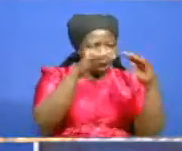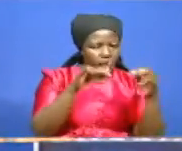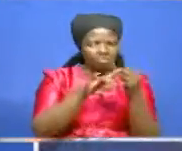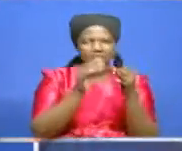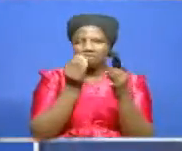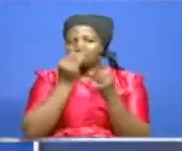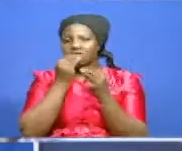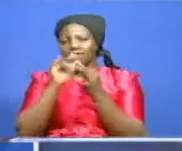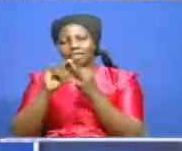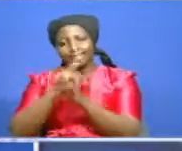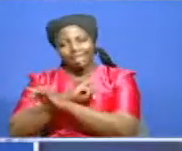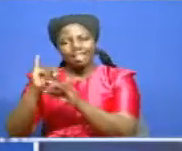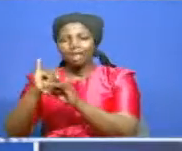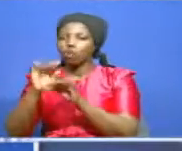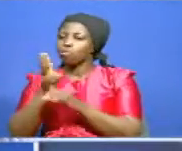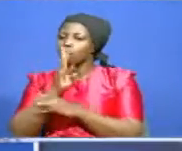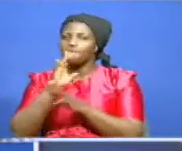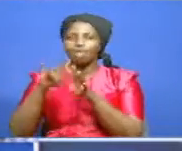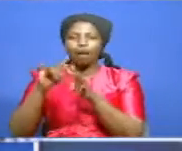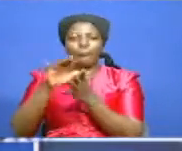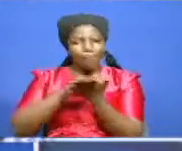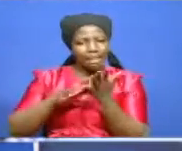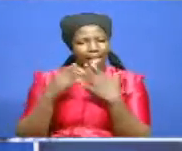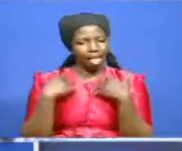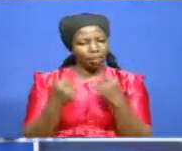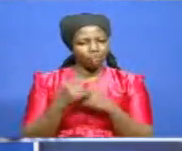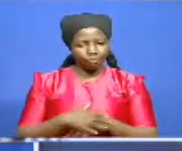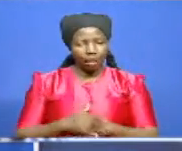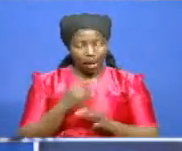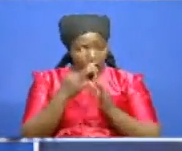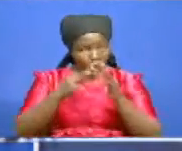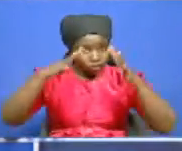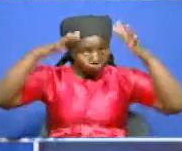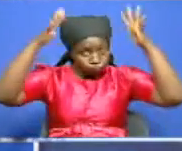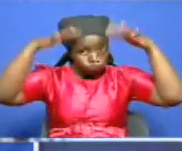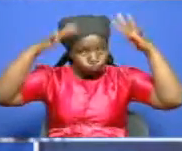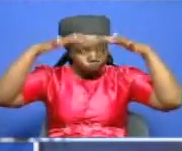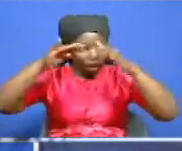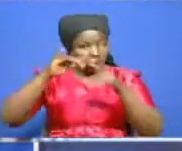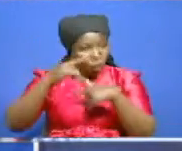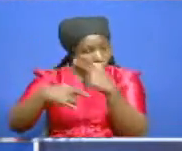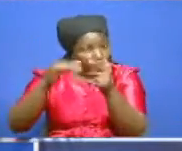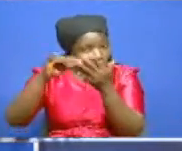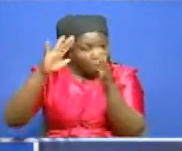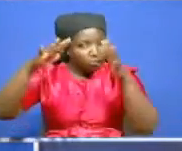health. Ikiwa mvua itaendelea zaidi, tumekadiria kwamba